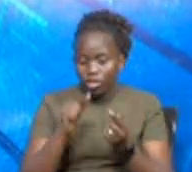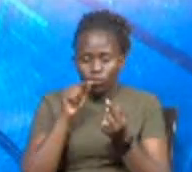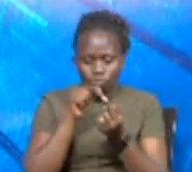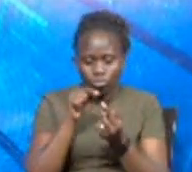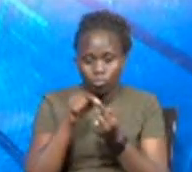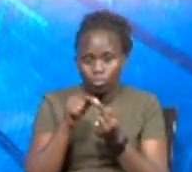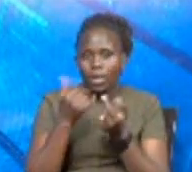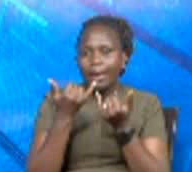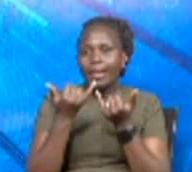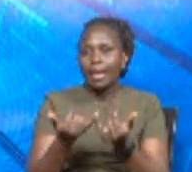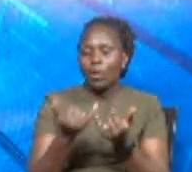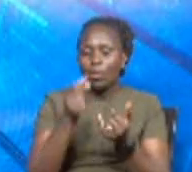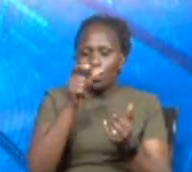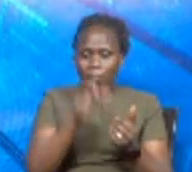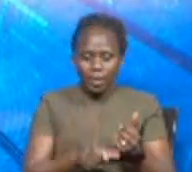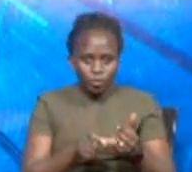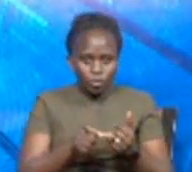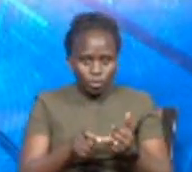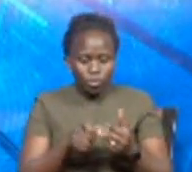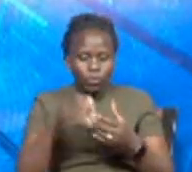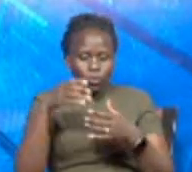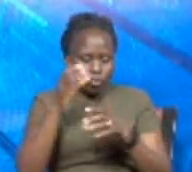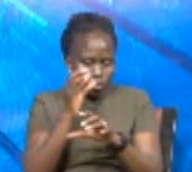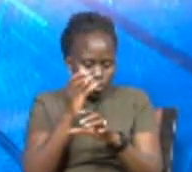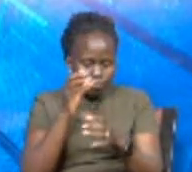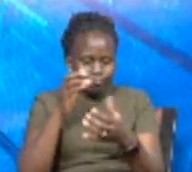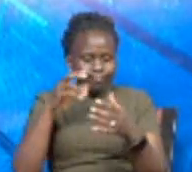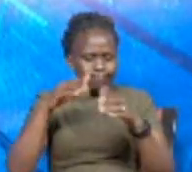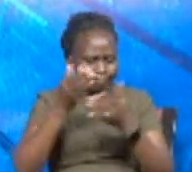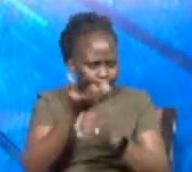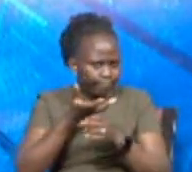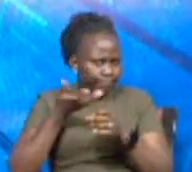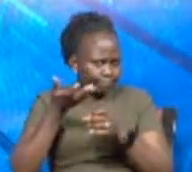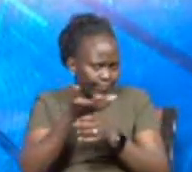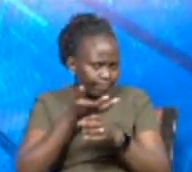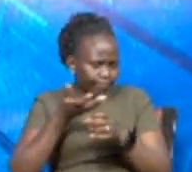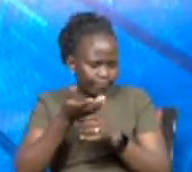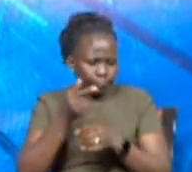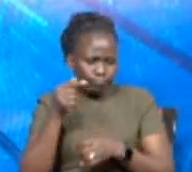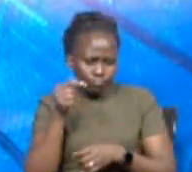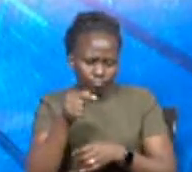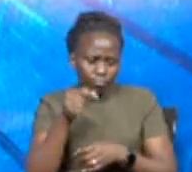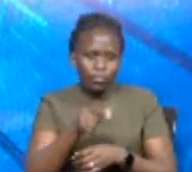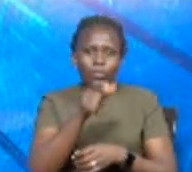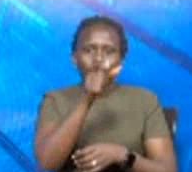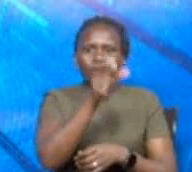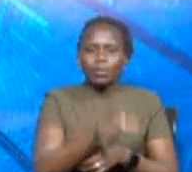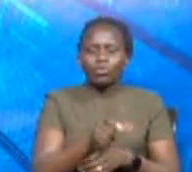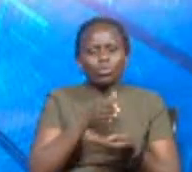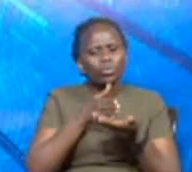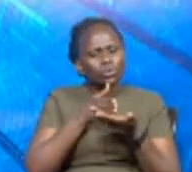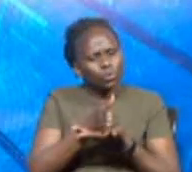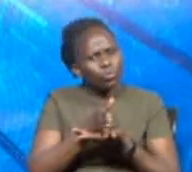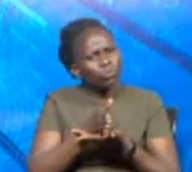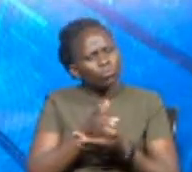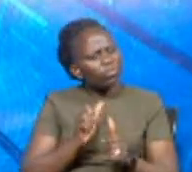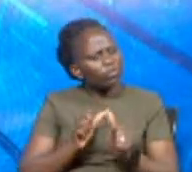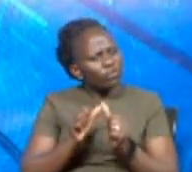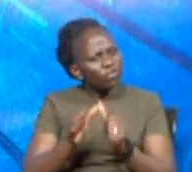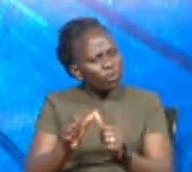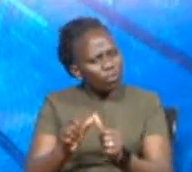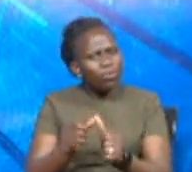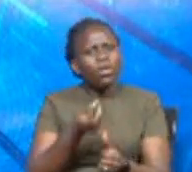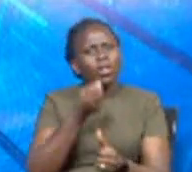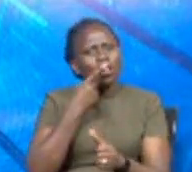will assess and either see whether this patient is actually adhering to the treatment.